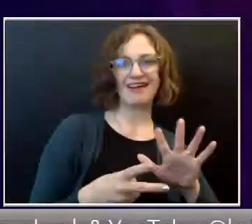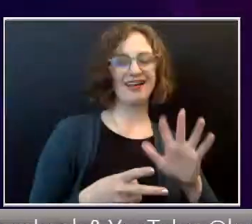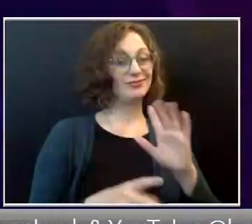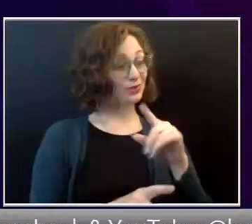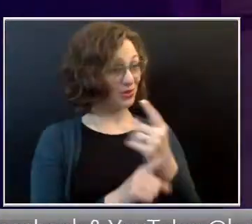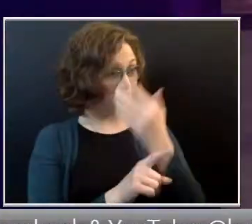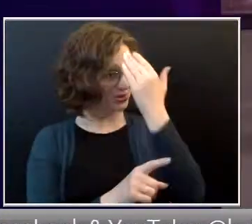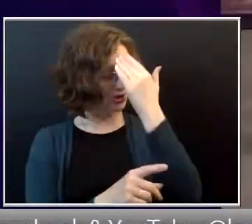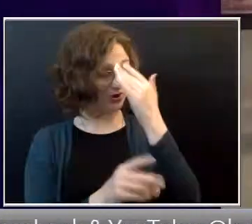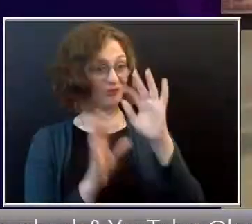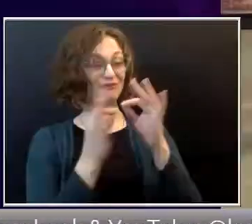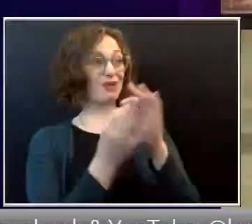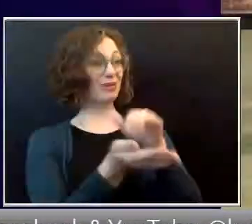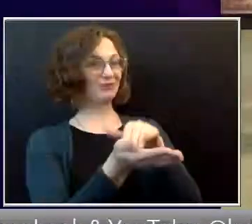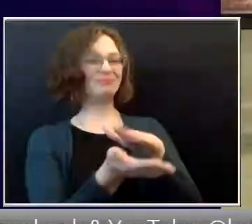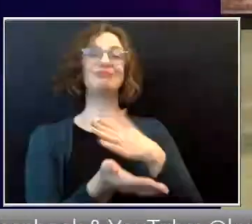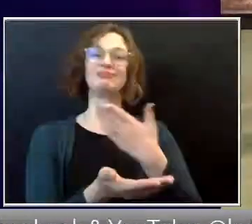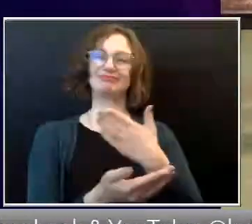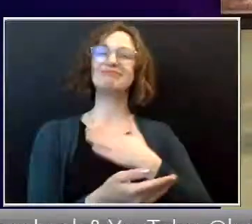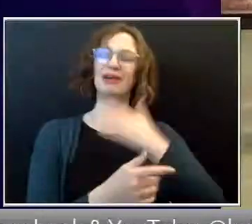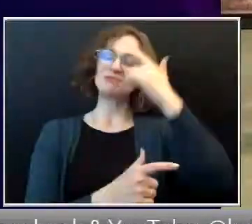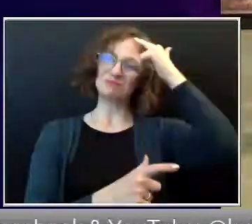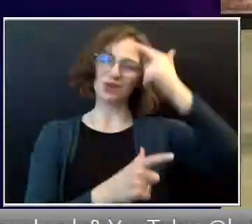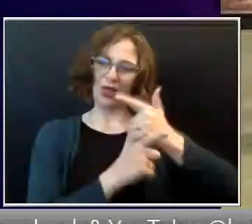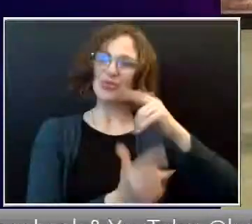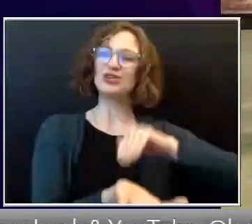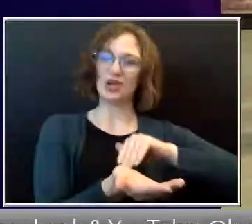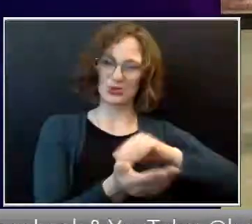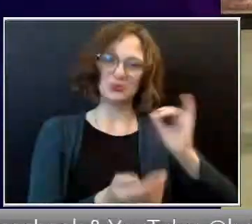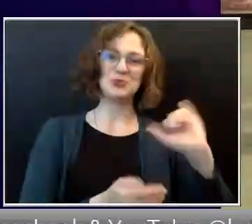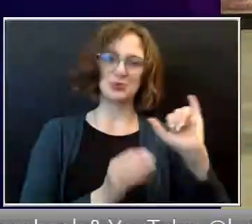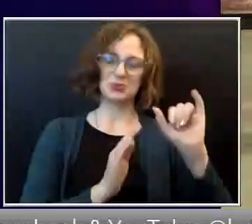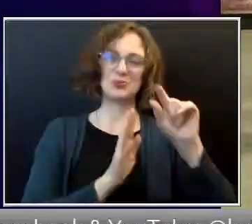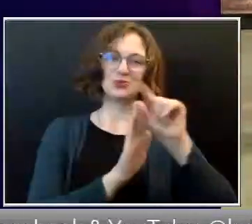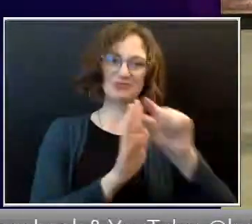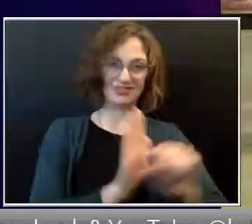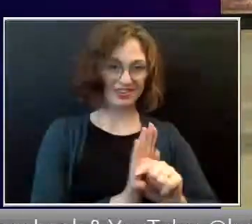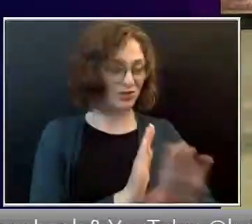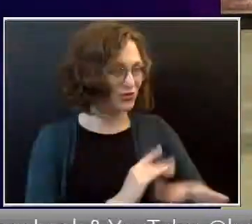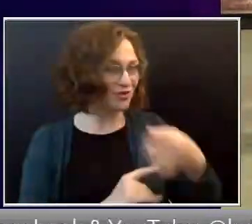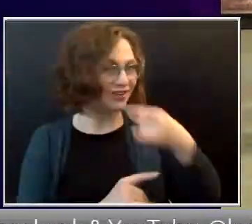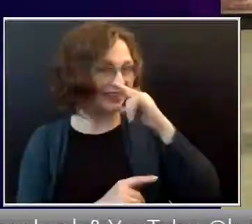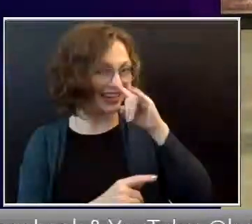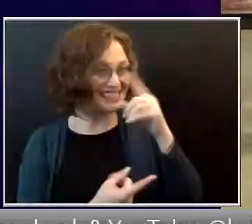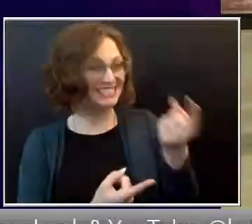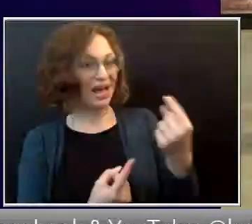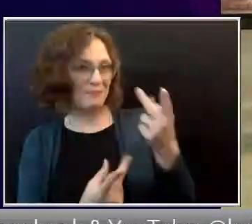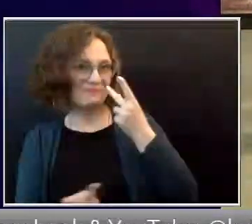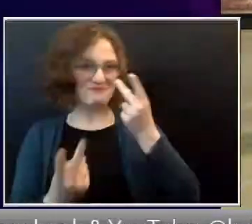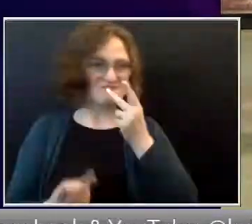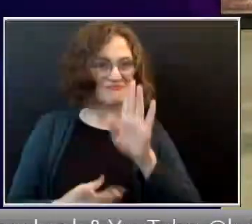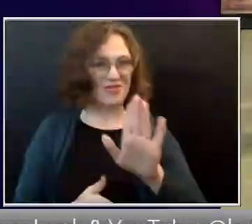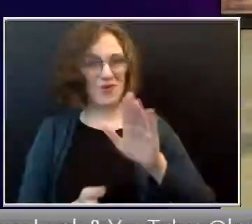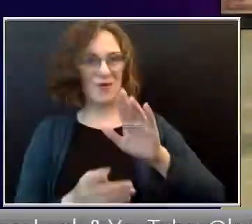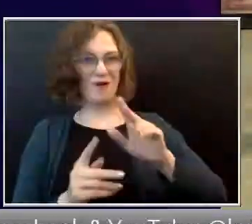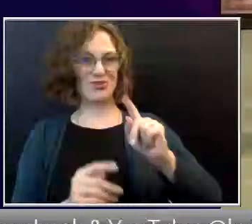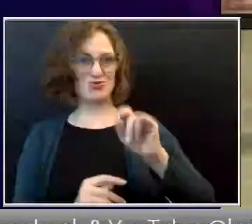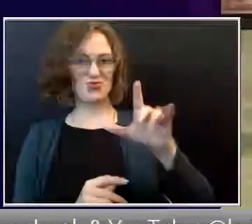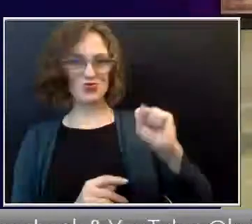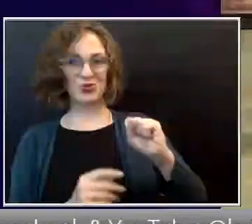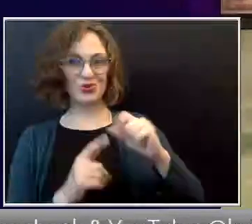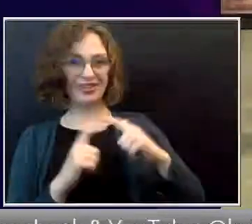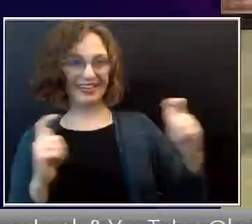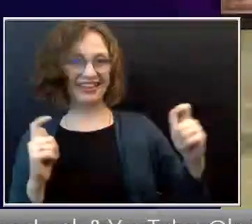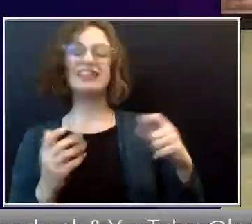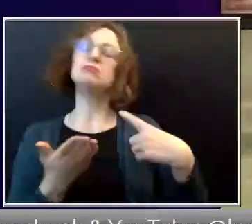My brother's a physician down in Springfield. Do your kids like coming to work with you and seeing all your tools? Do they ever get to? Sometimes I will bring them in for strokes if my wife